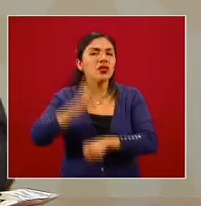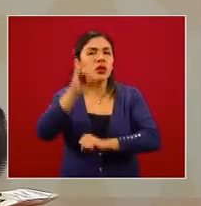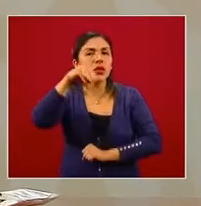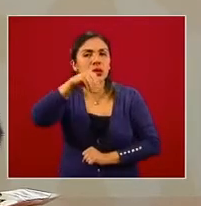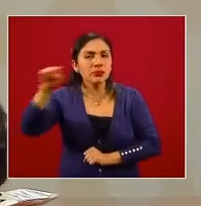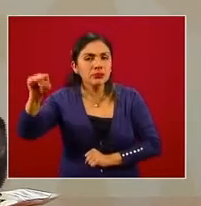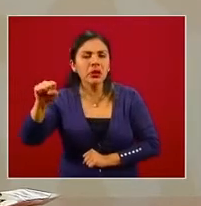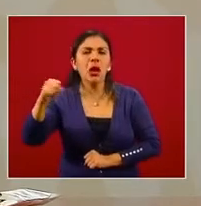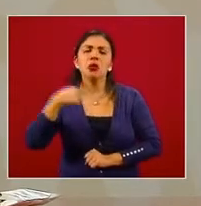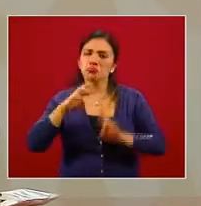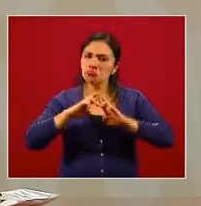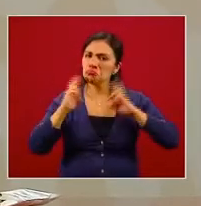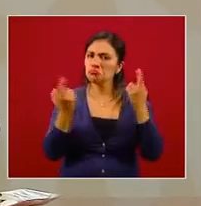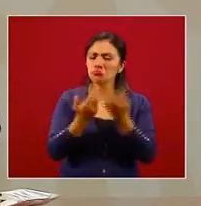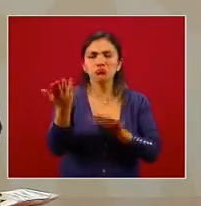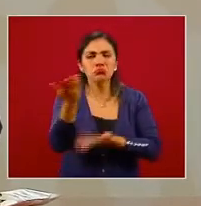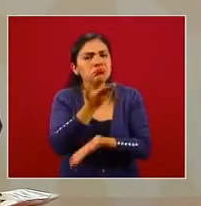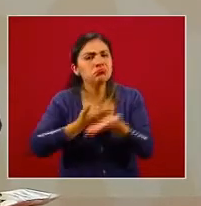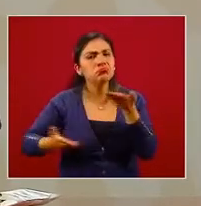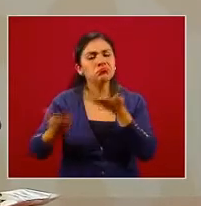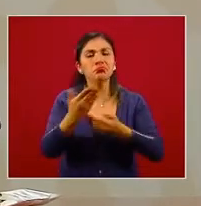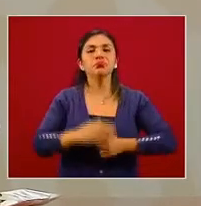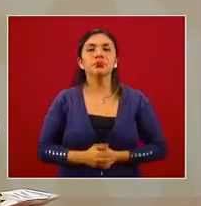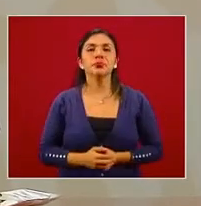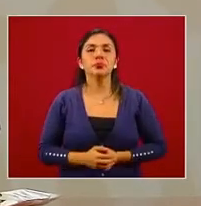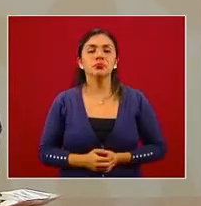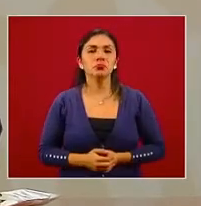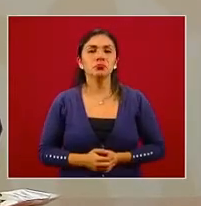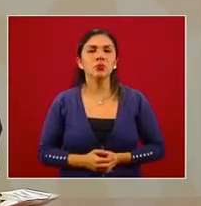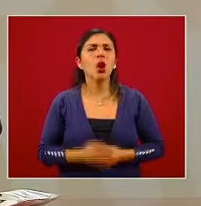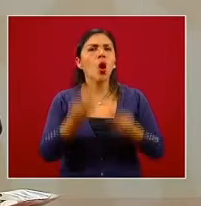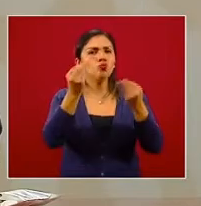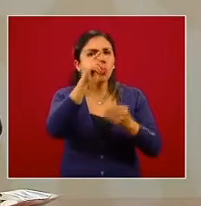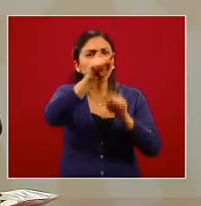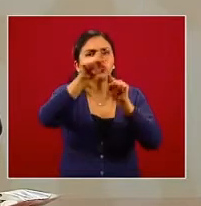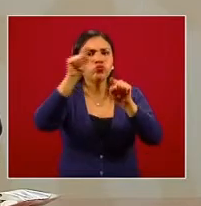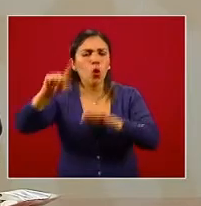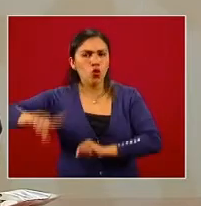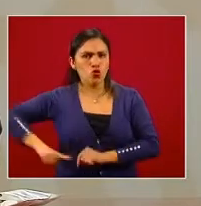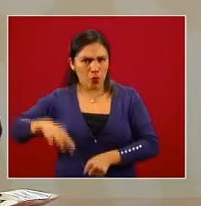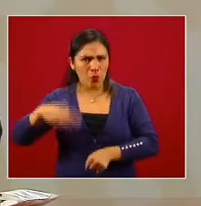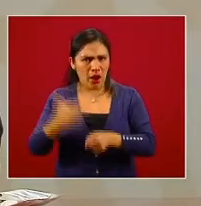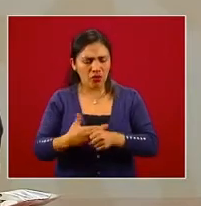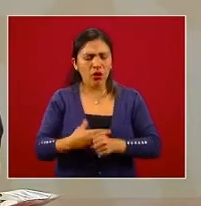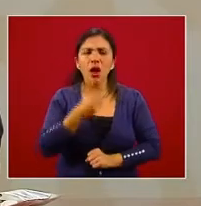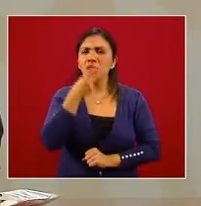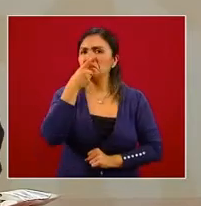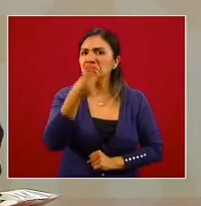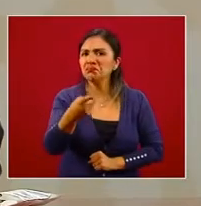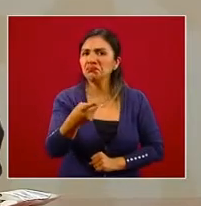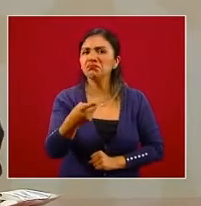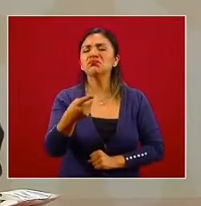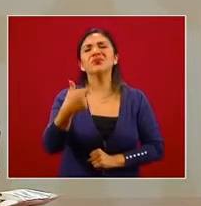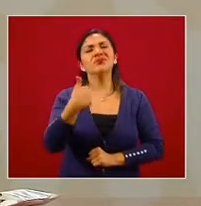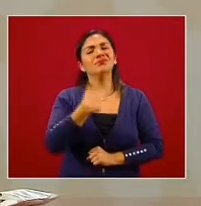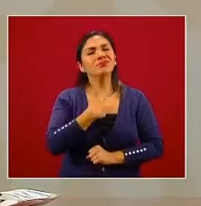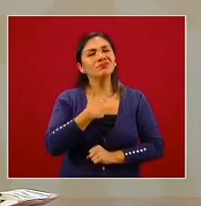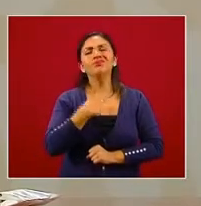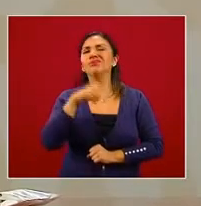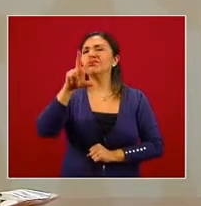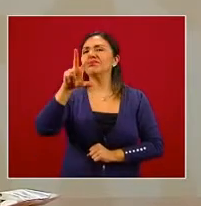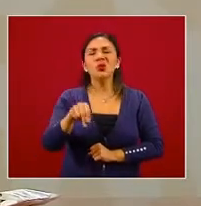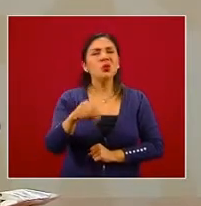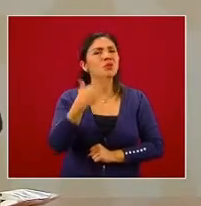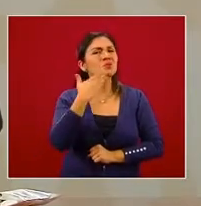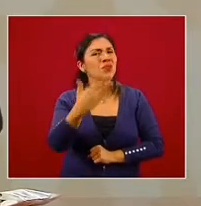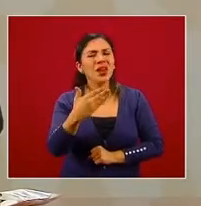Alcocer was in on that meeting. And we also had the General Director of the Mexican National Health System there as well. And here's what they said.